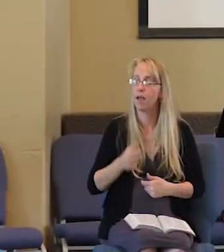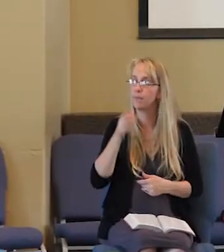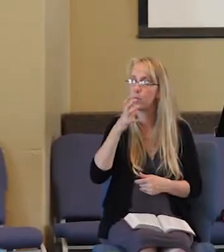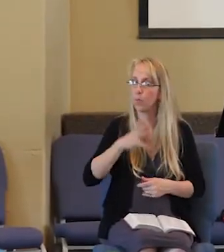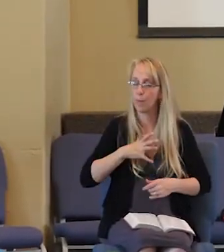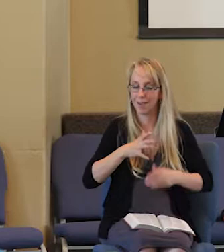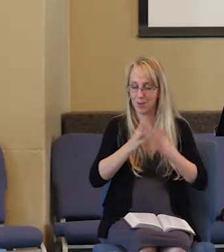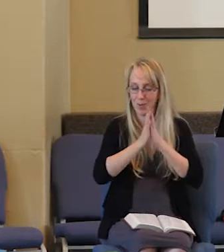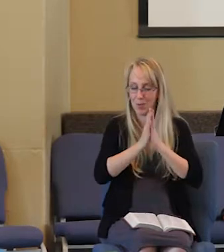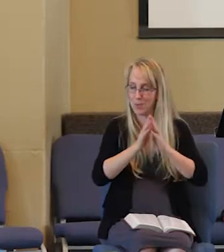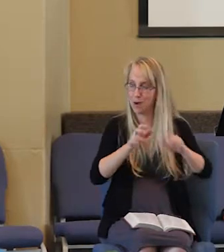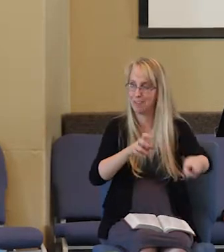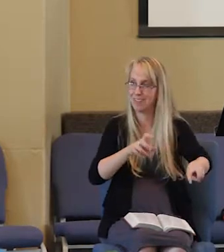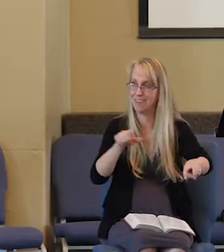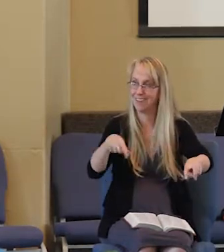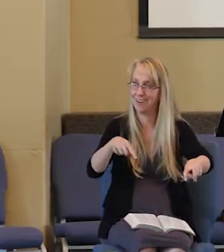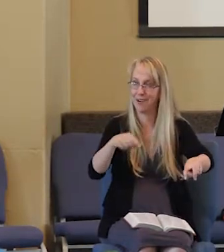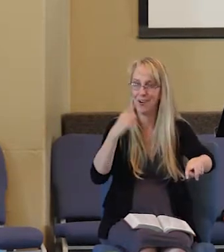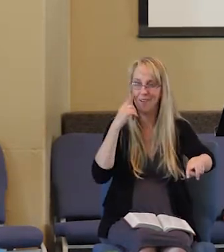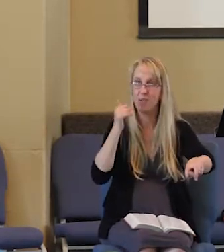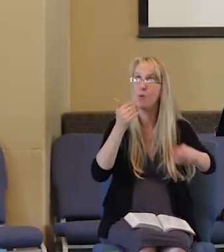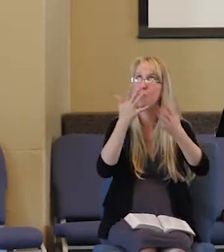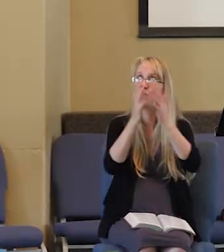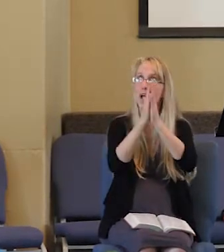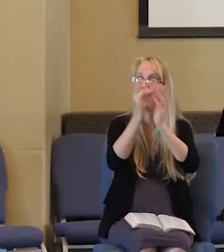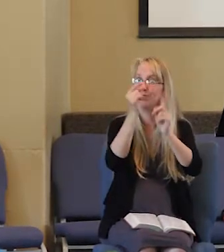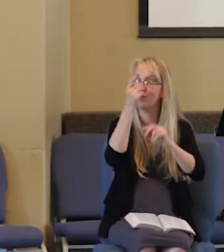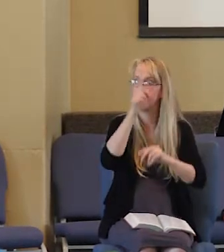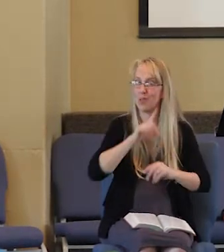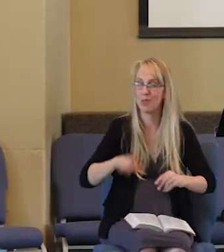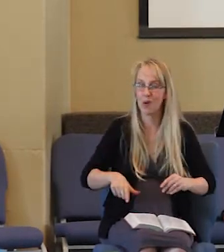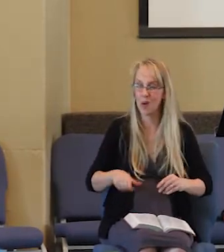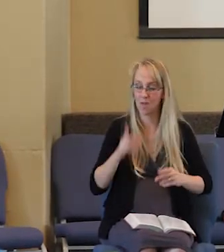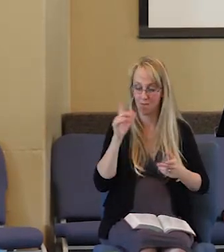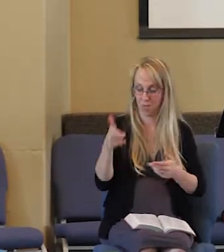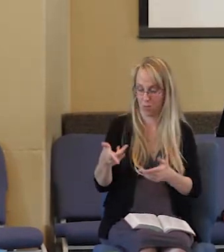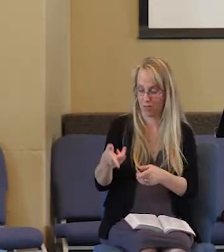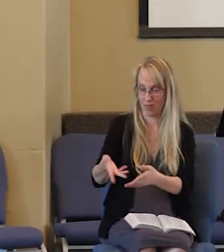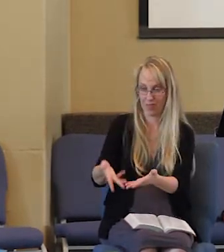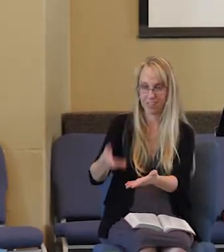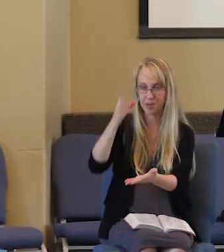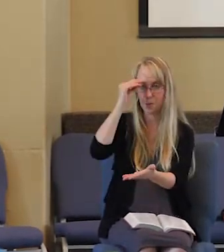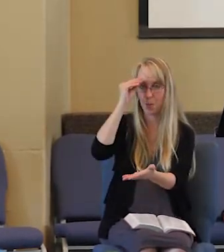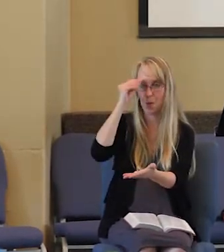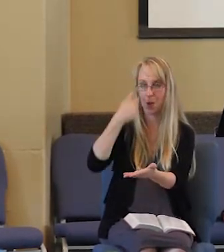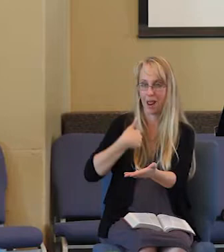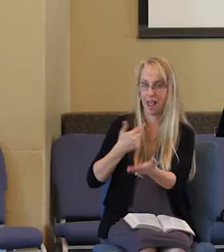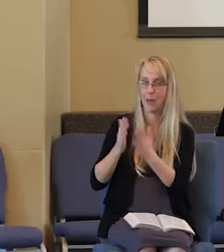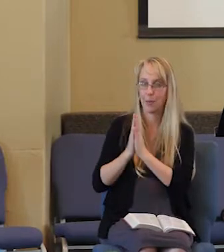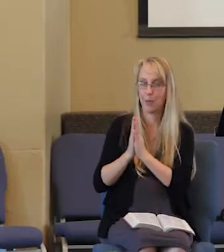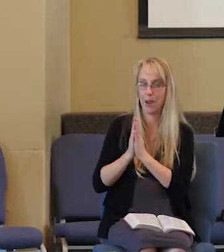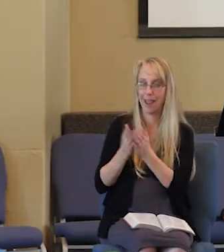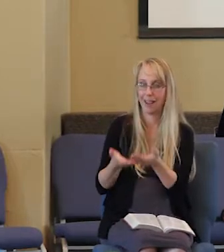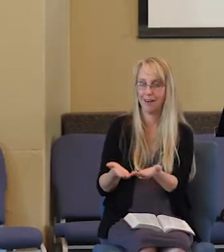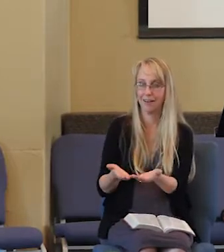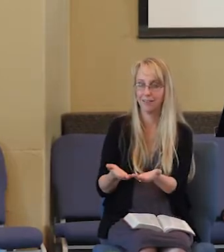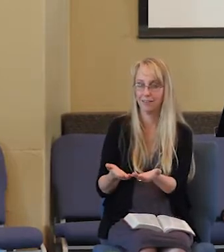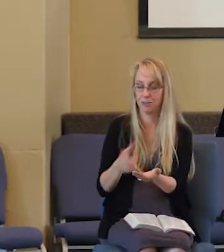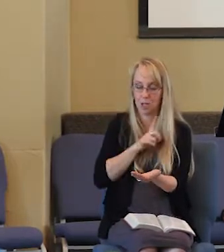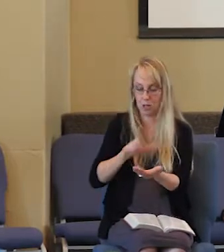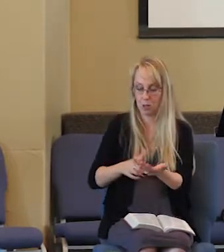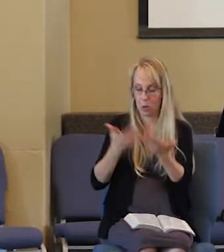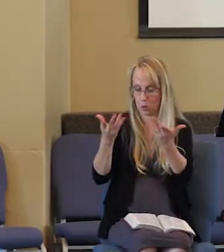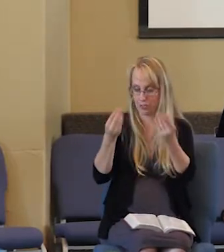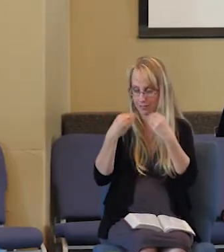woman who stood here beside you praying to the Lord. For this boy, I prayed. And the